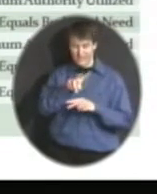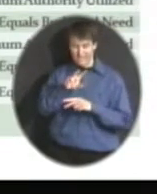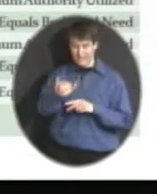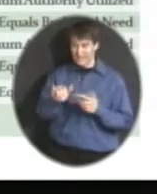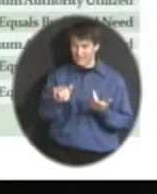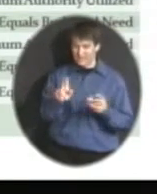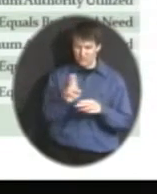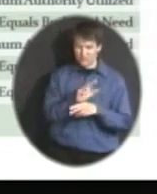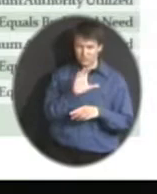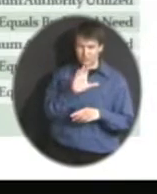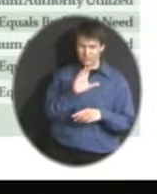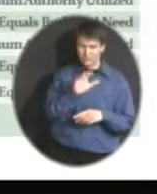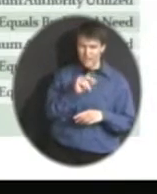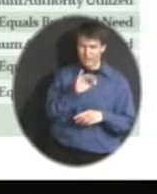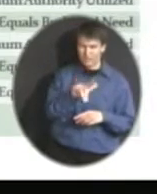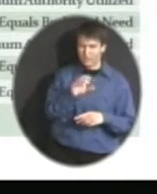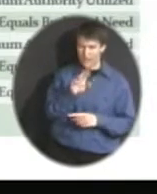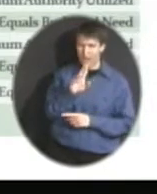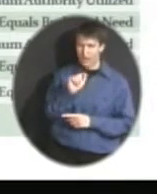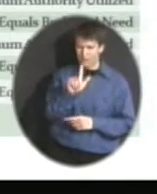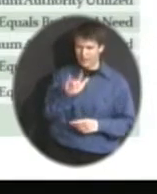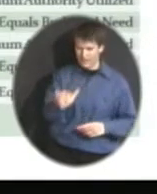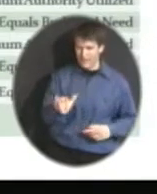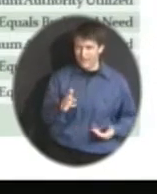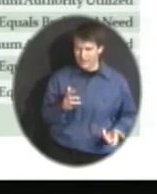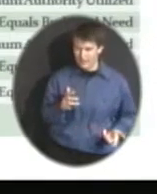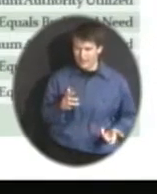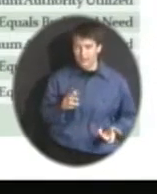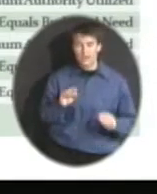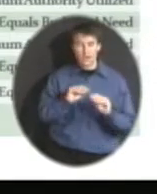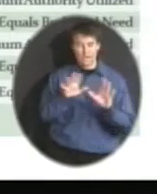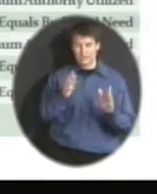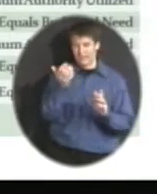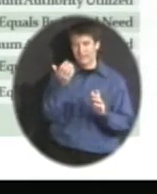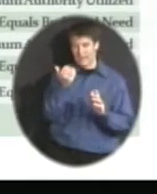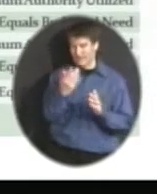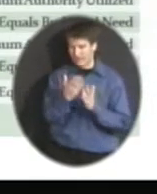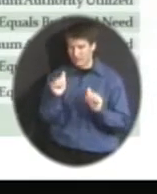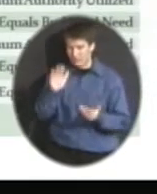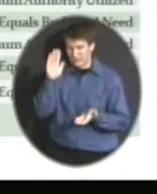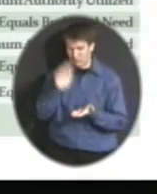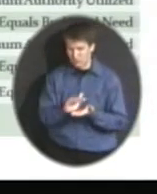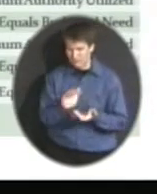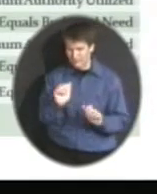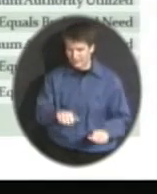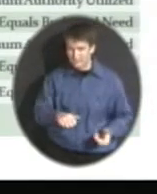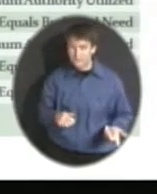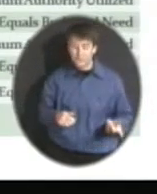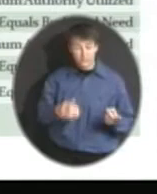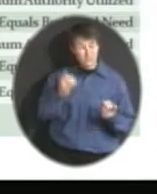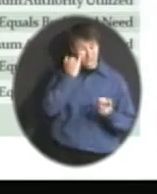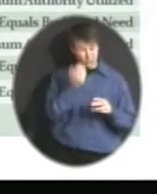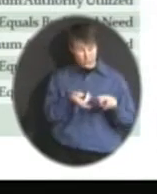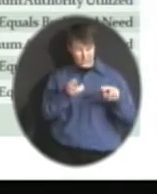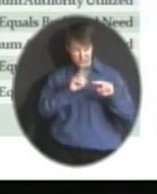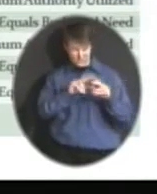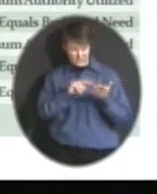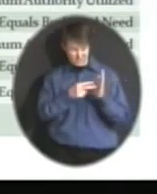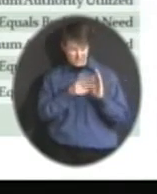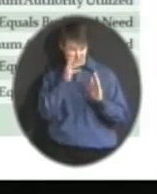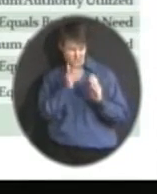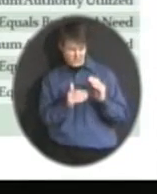And obviously, any of them could be decreased. And if we were to increase it, we'd be over